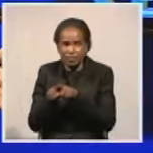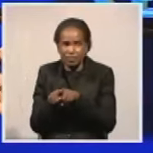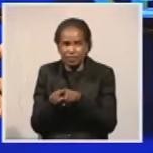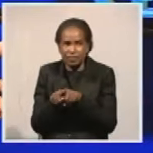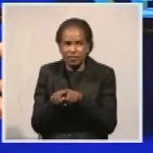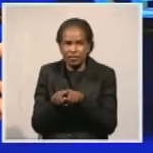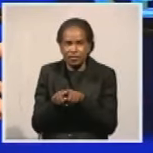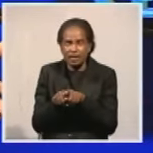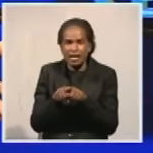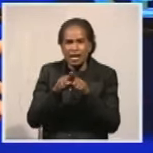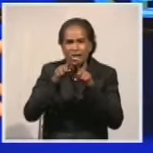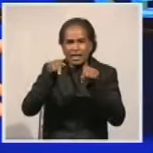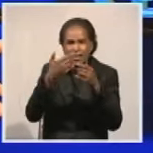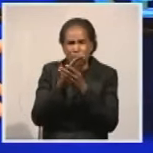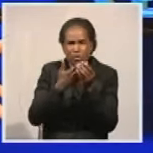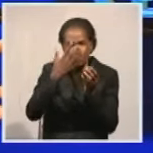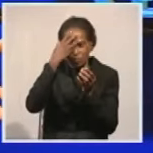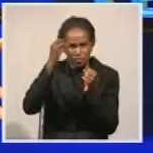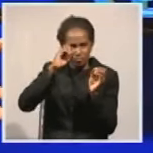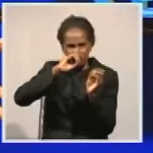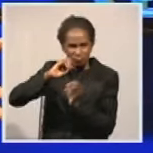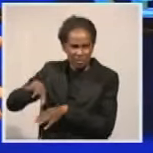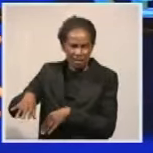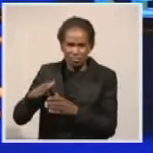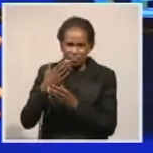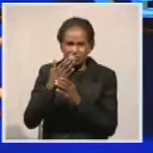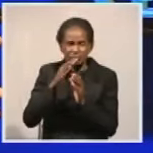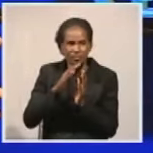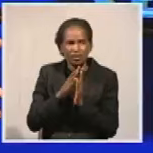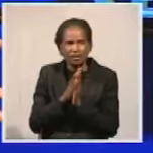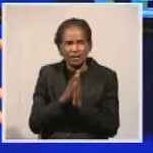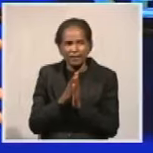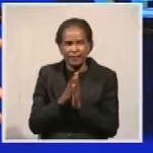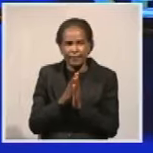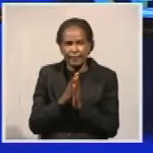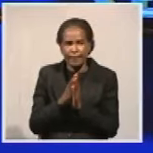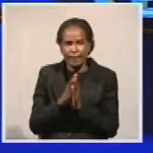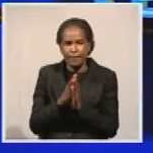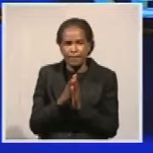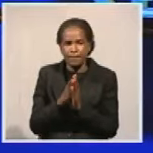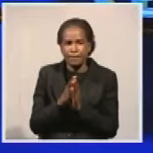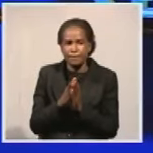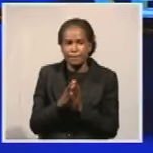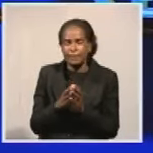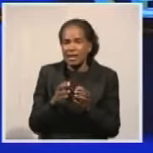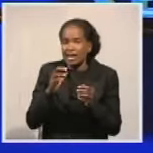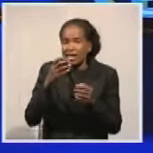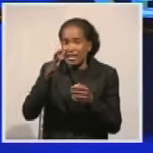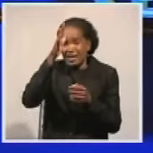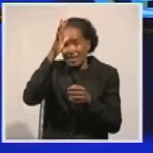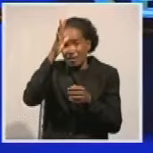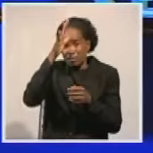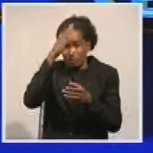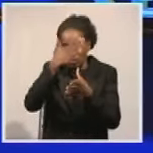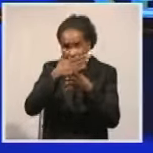What national reconciliation is that one where you are now sending others on the street? If so,